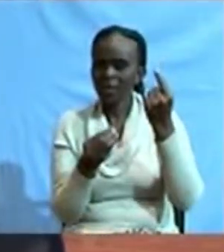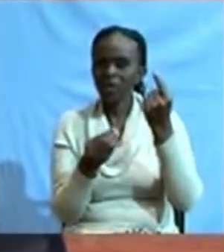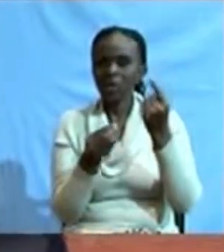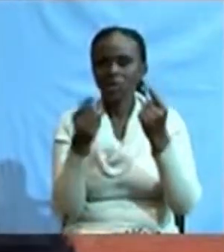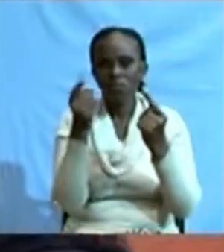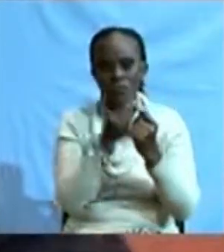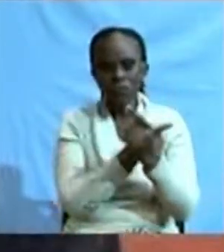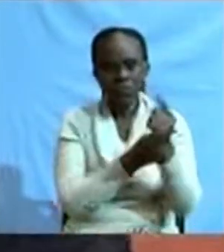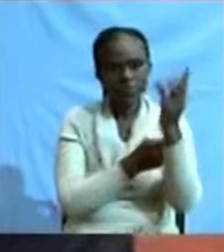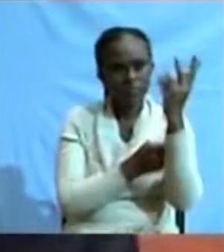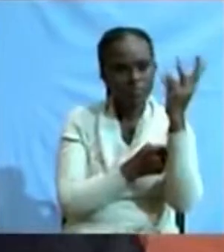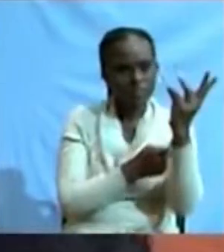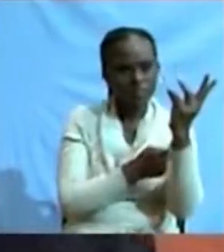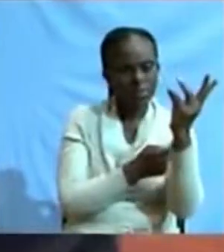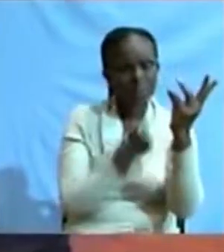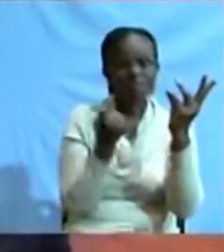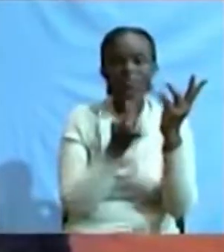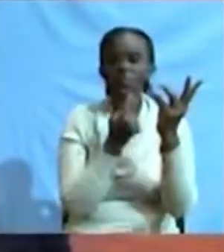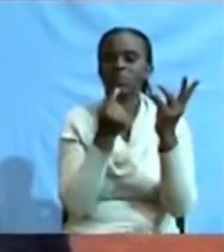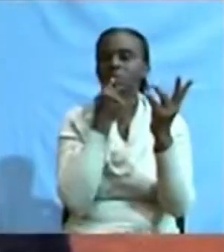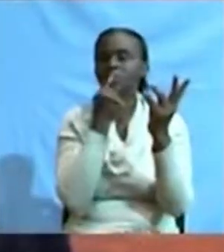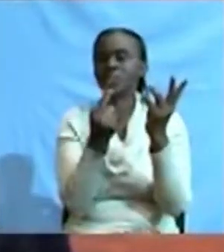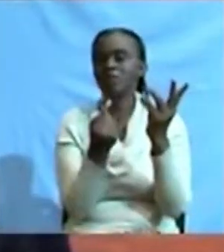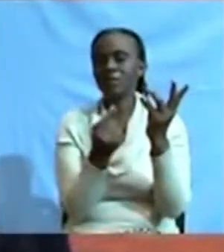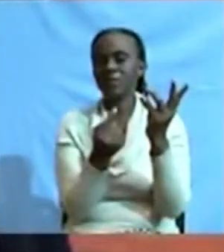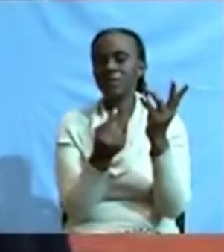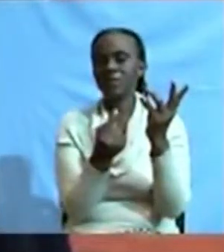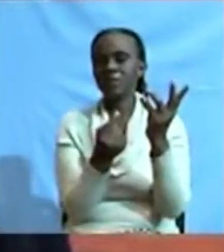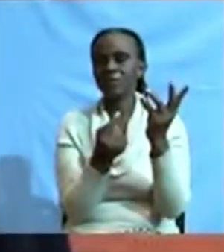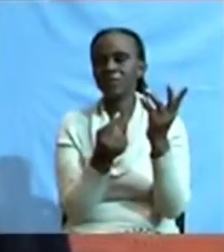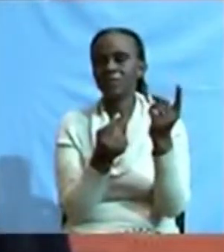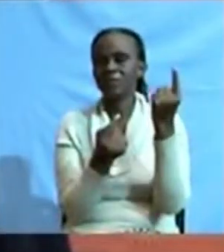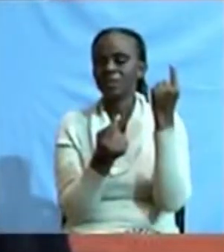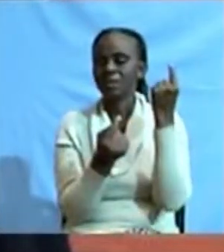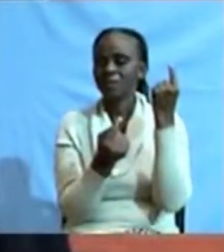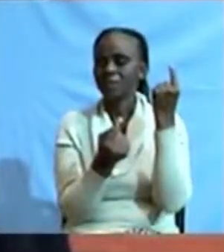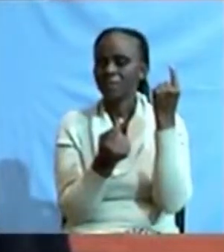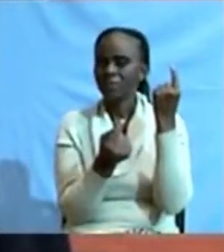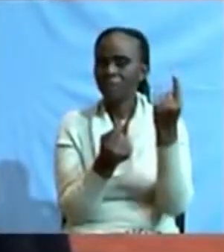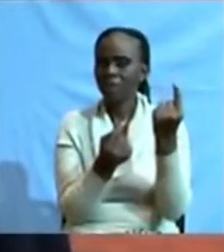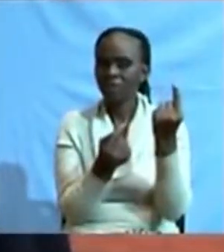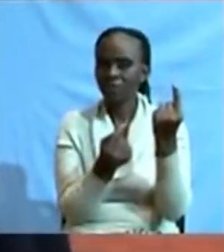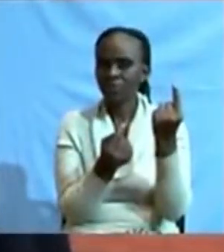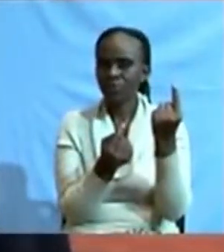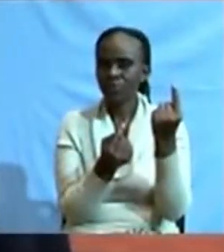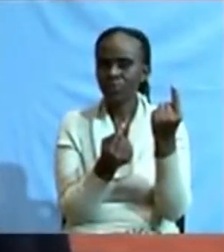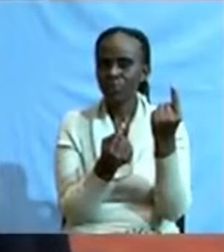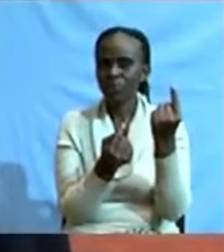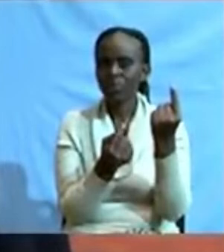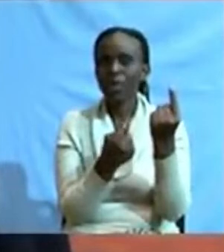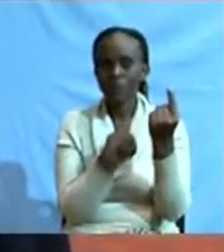6, she has just said it's only 1, and they have continued